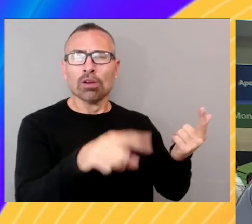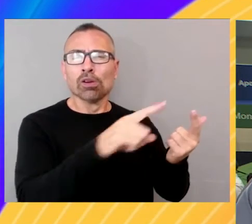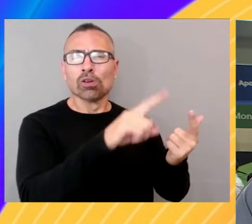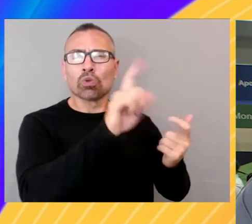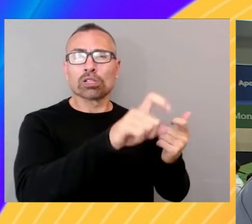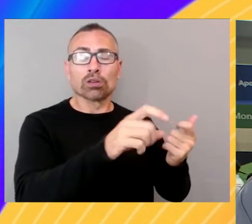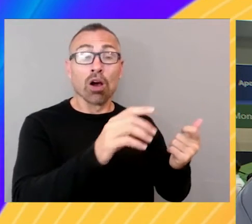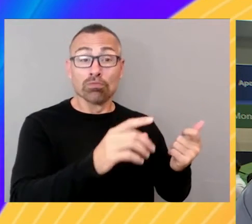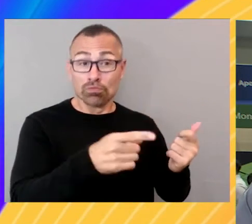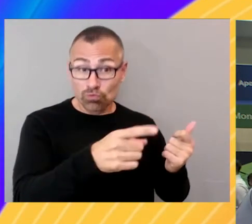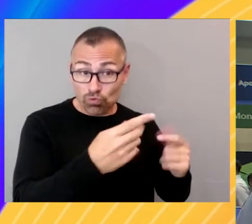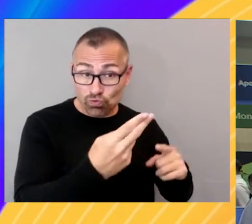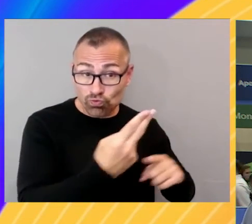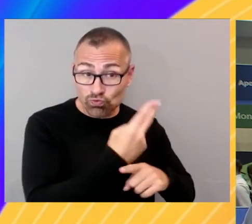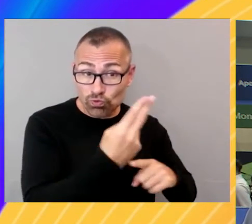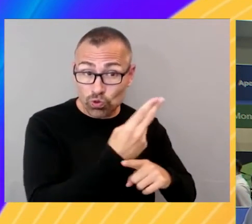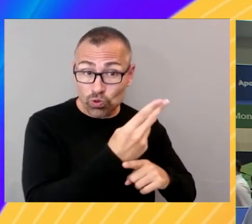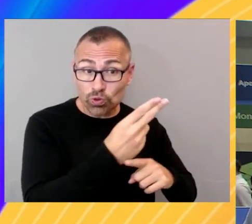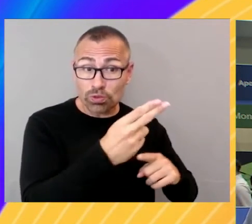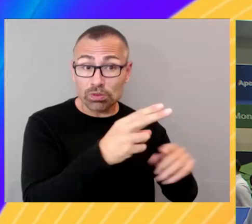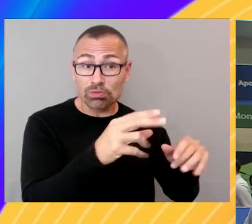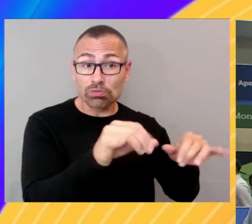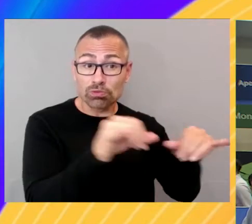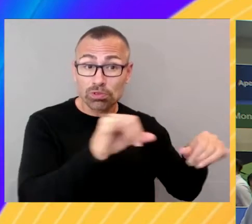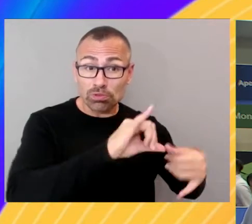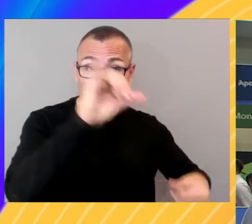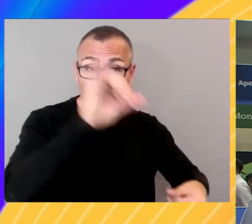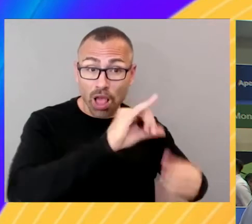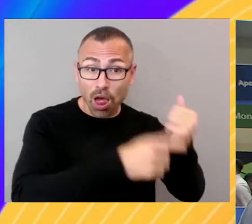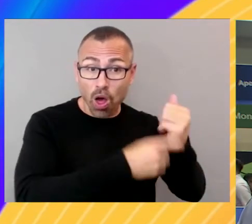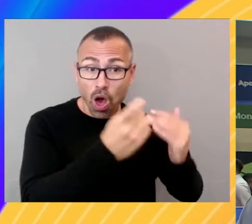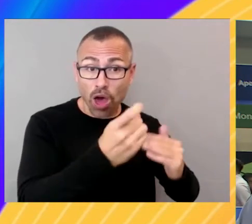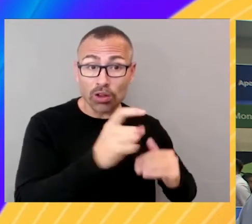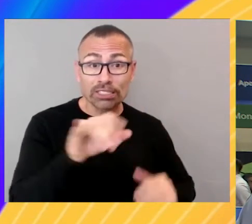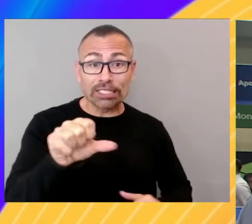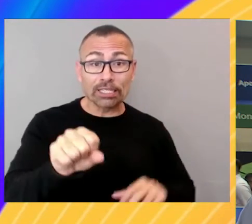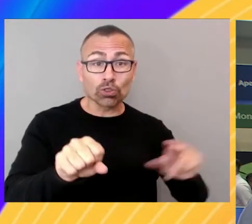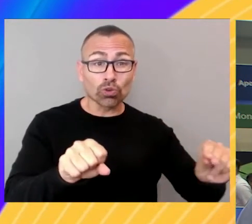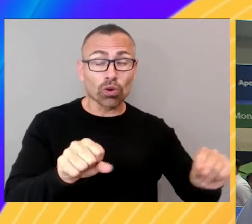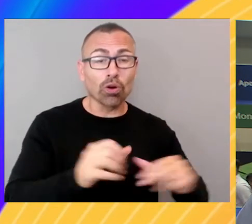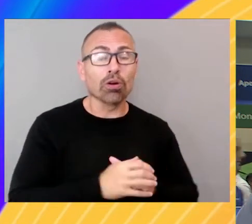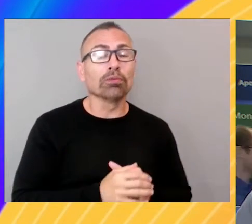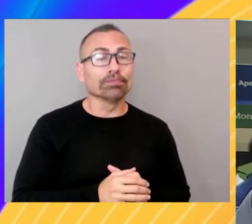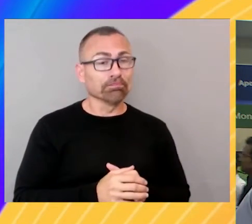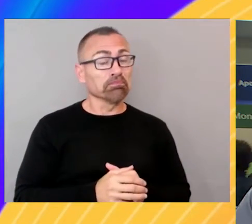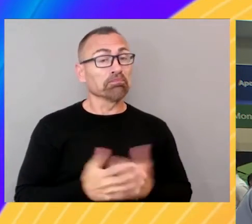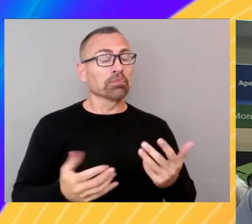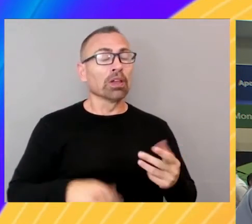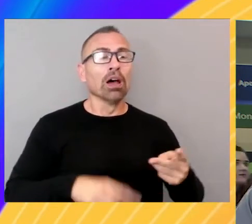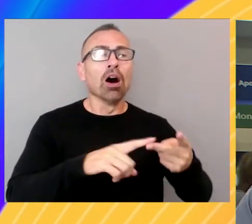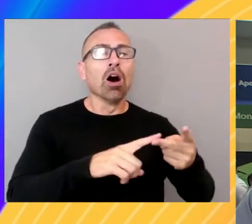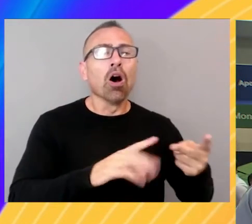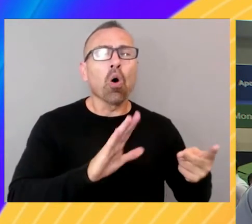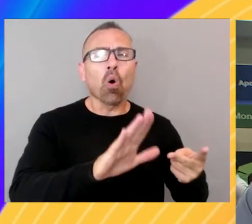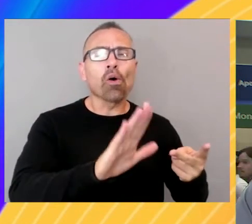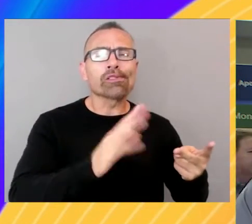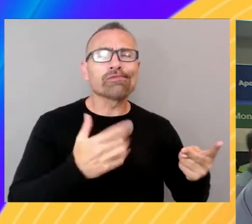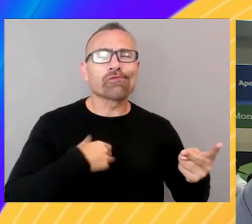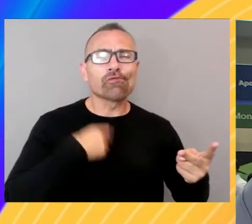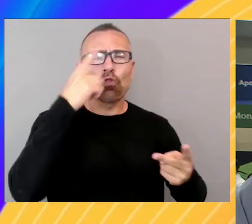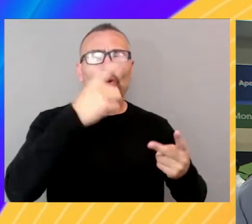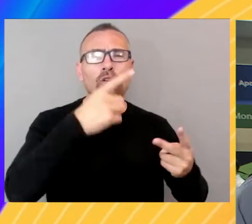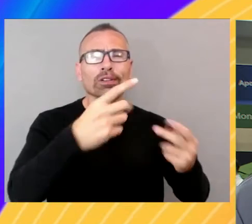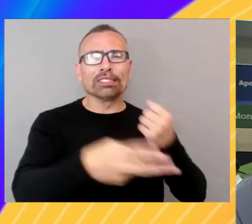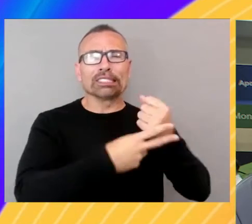then cost optimization, how are you tracking? How are you documenting your EC2 instances are right-sized?